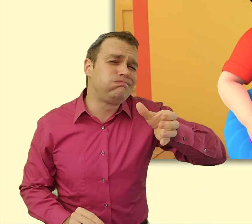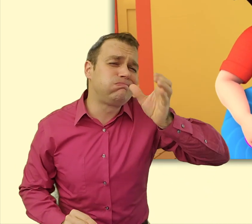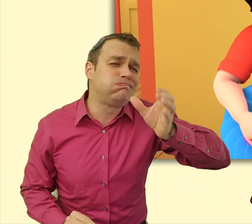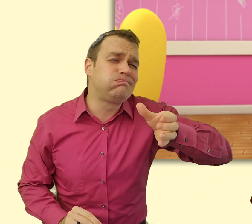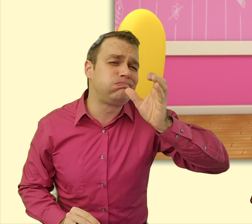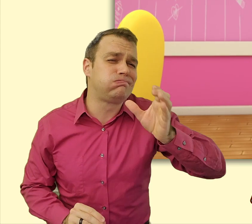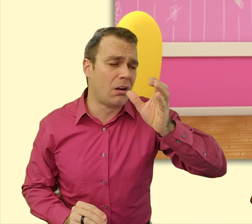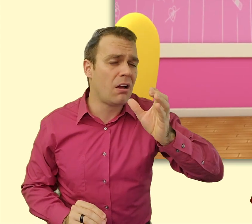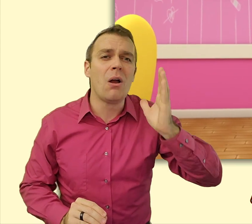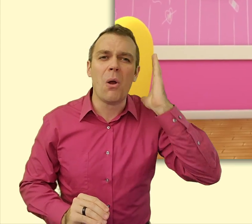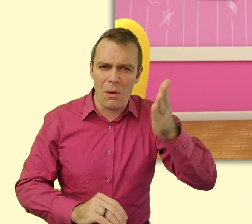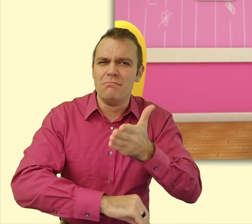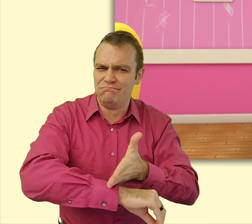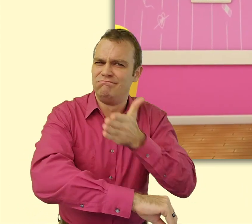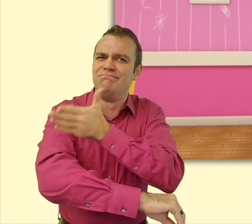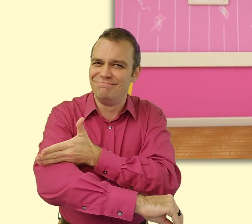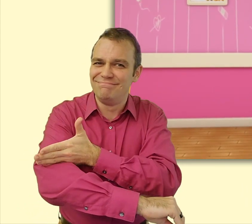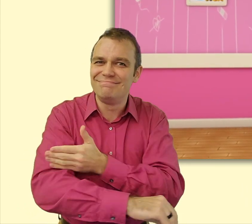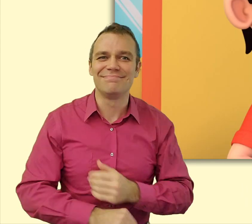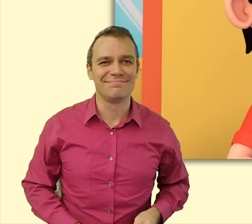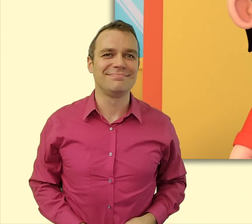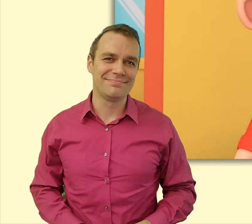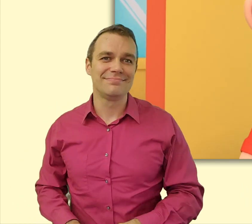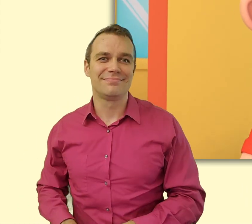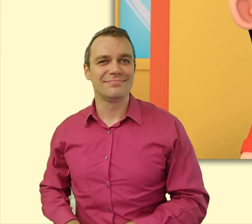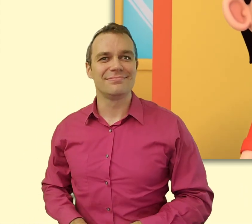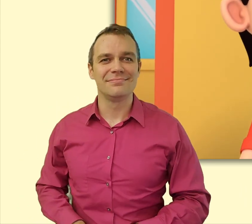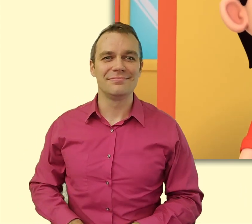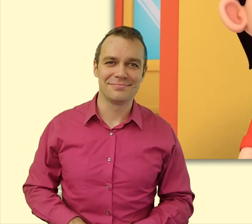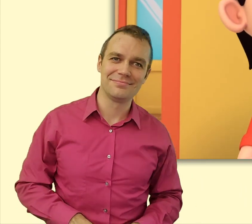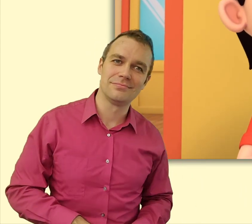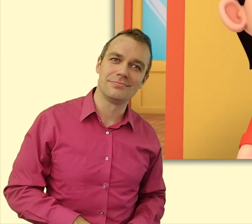day long, and you'll soon be very fine.